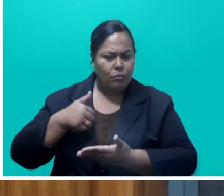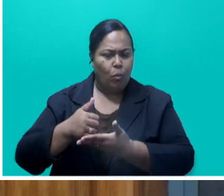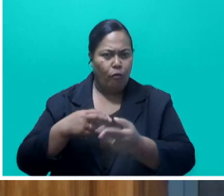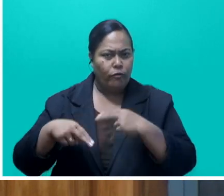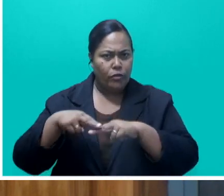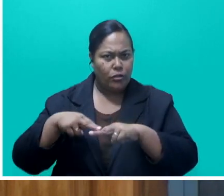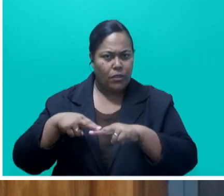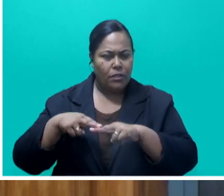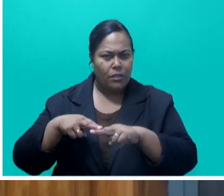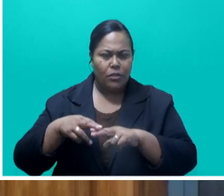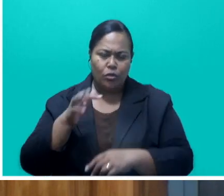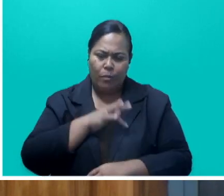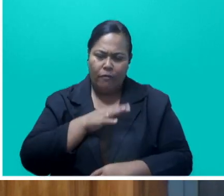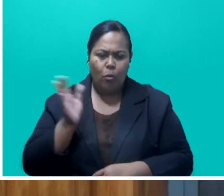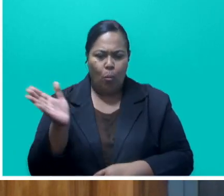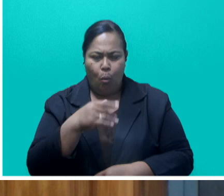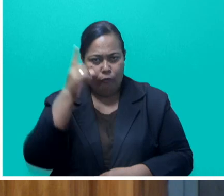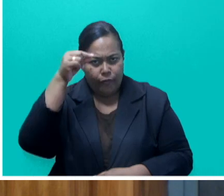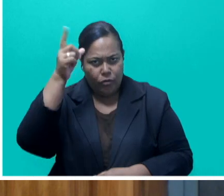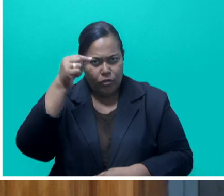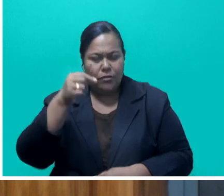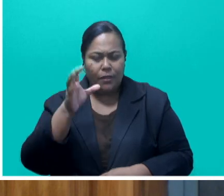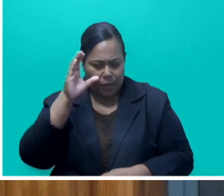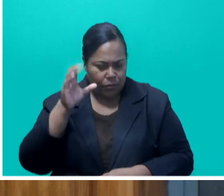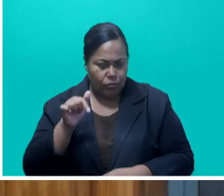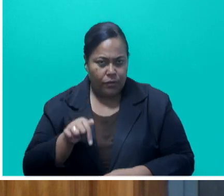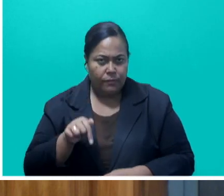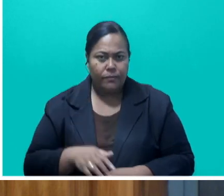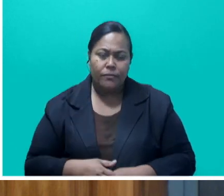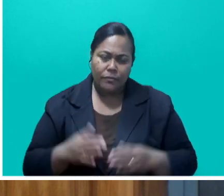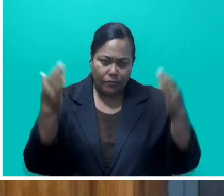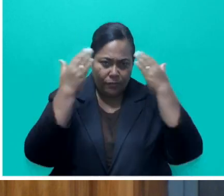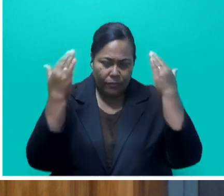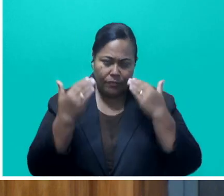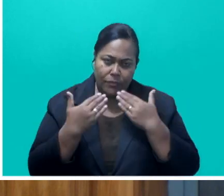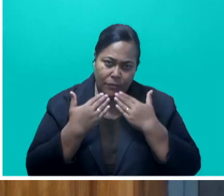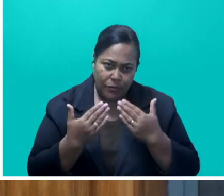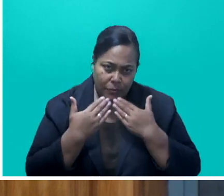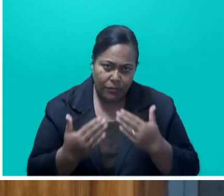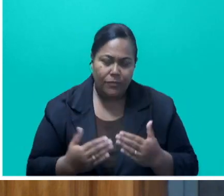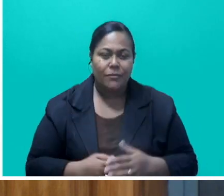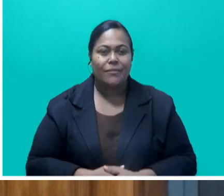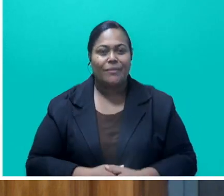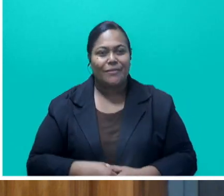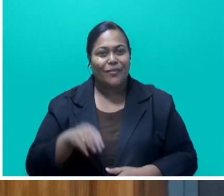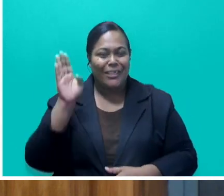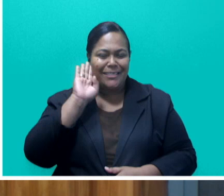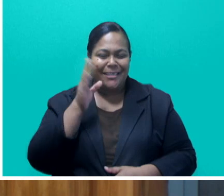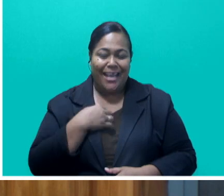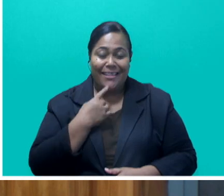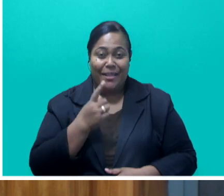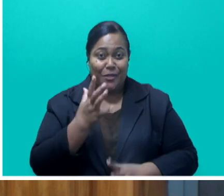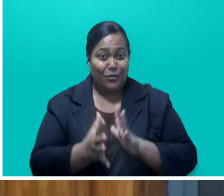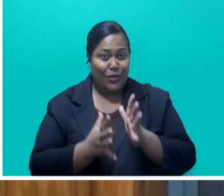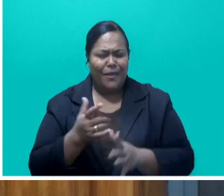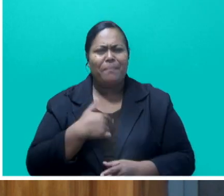of the country and all Fijians. Mr. Speaker, sir, thank you for your indulgence. Let me tell my story. Mr. Speaker, sir, I